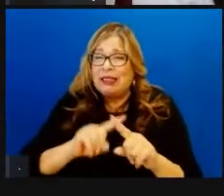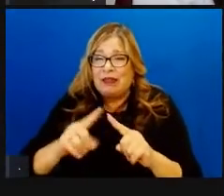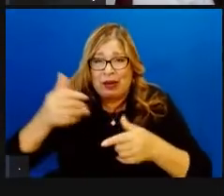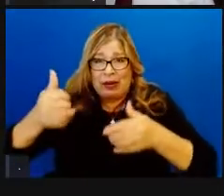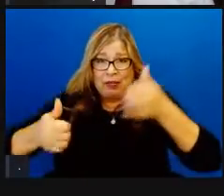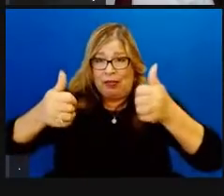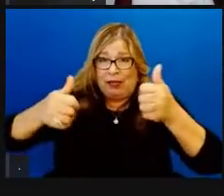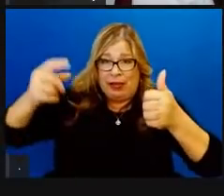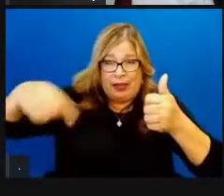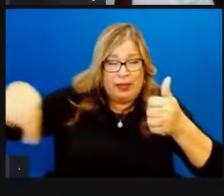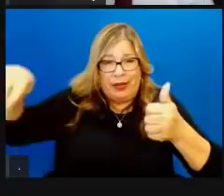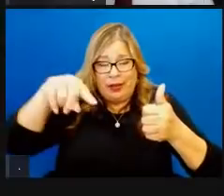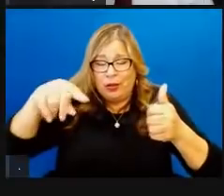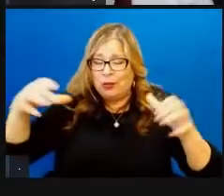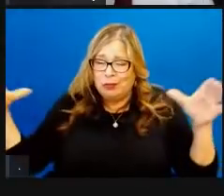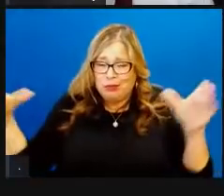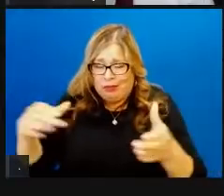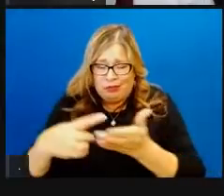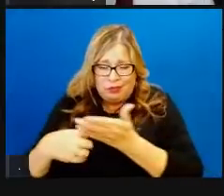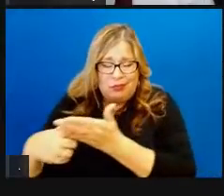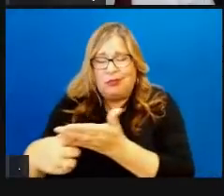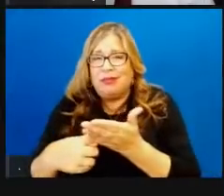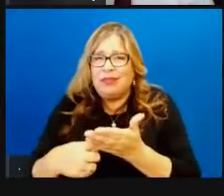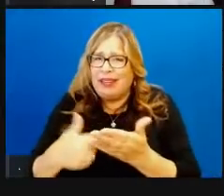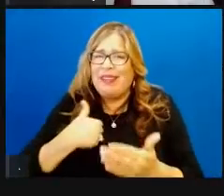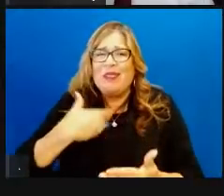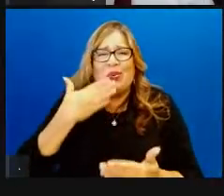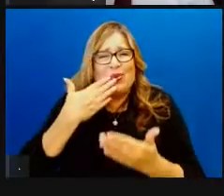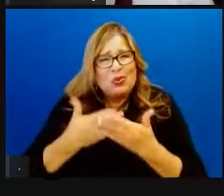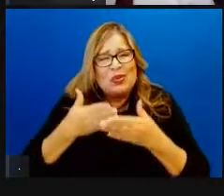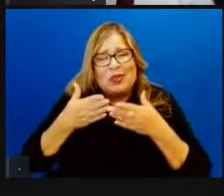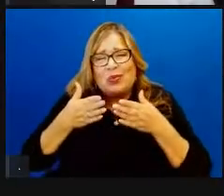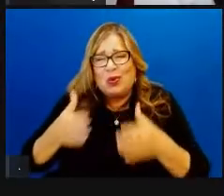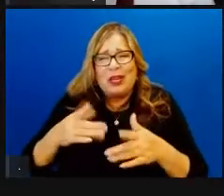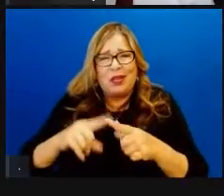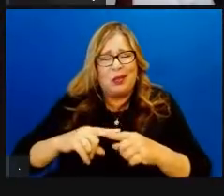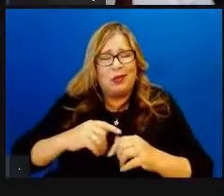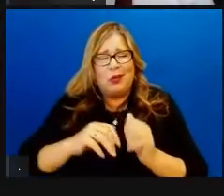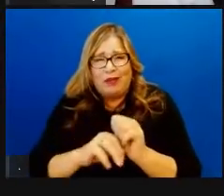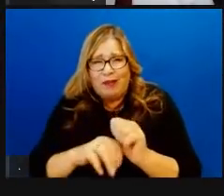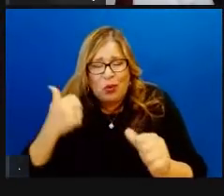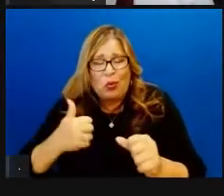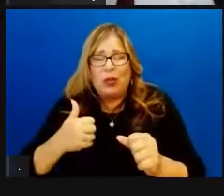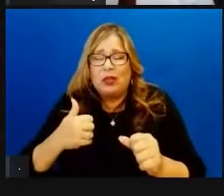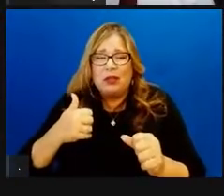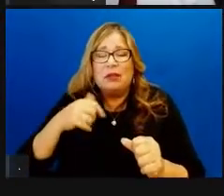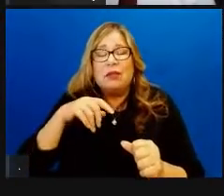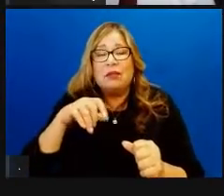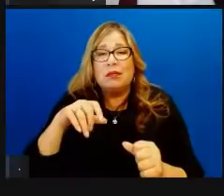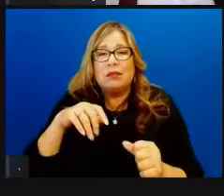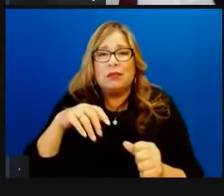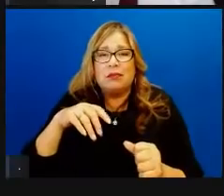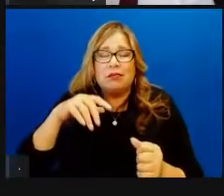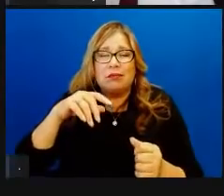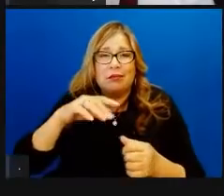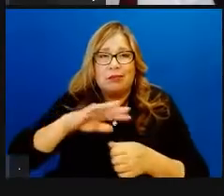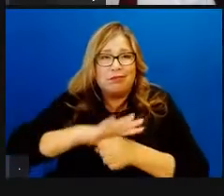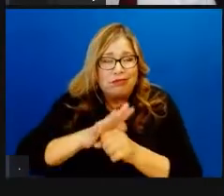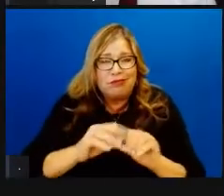been a winning formula put together that mitigation and the outcomes of this year pushed towards. We have put